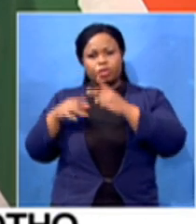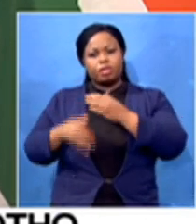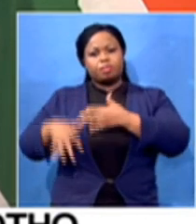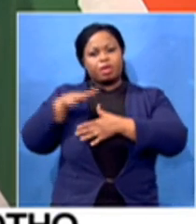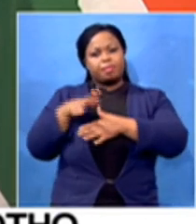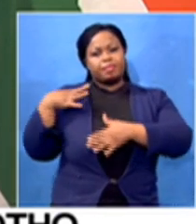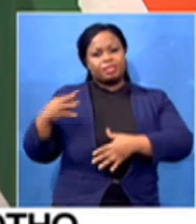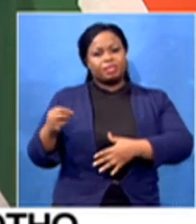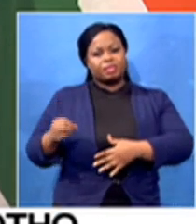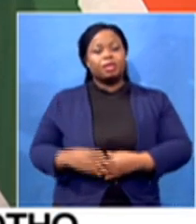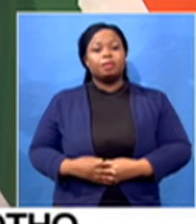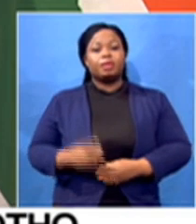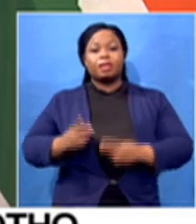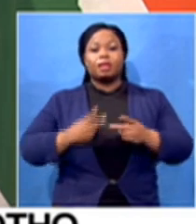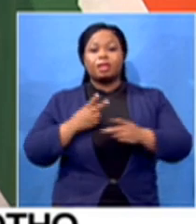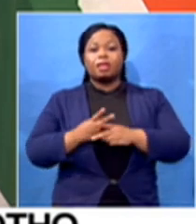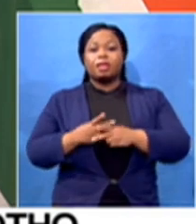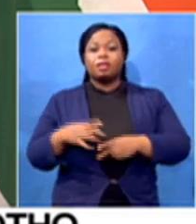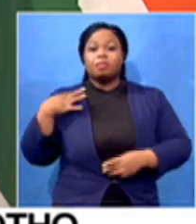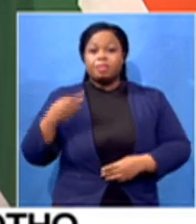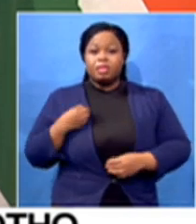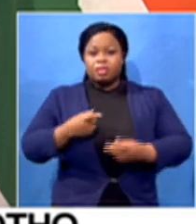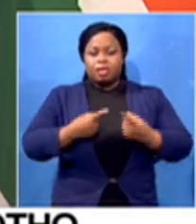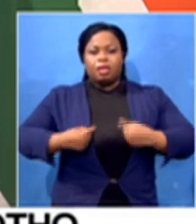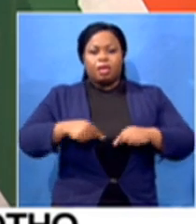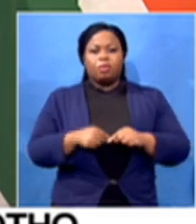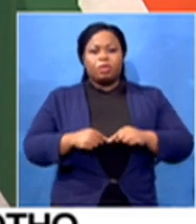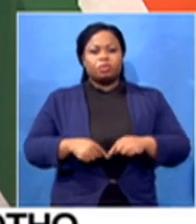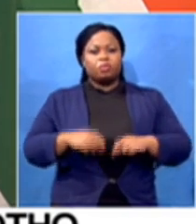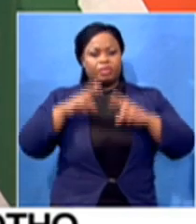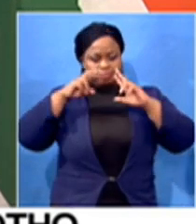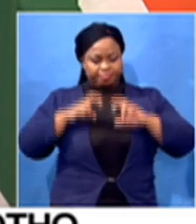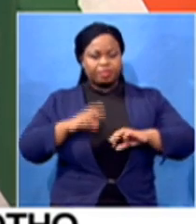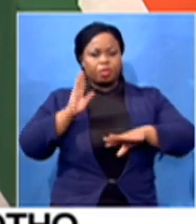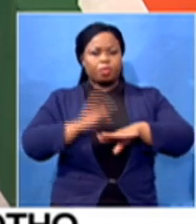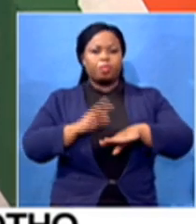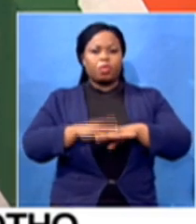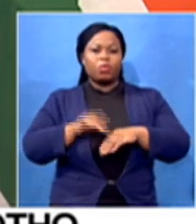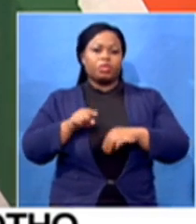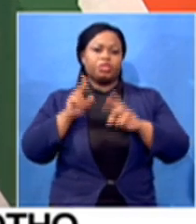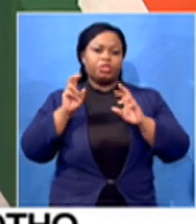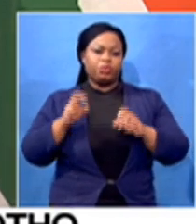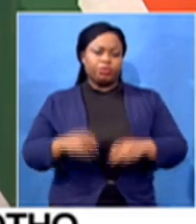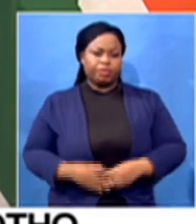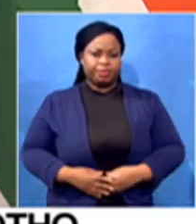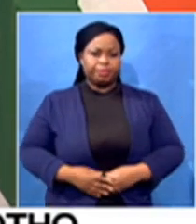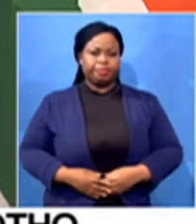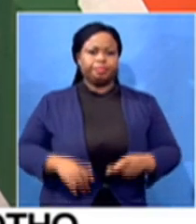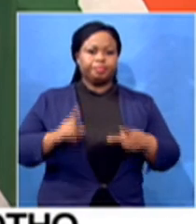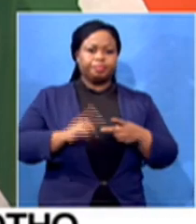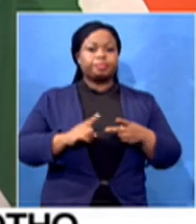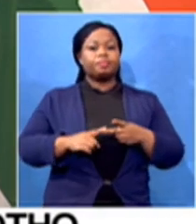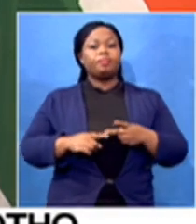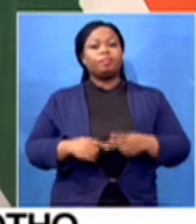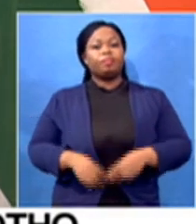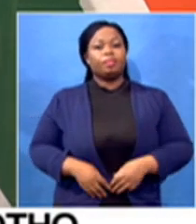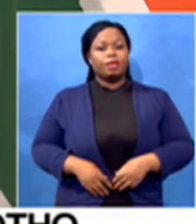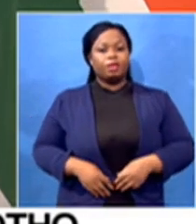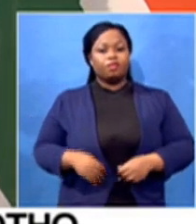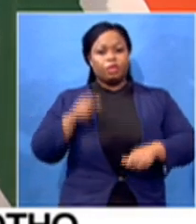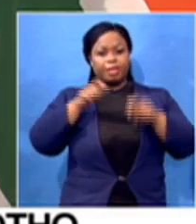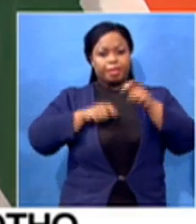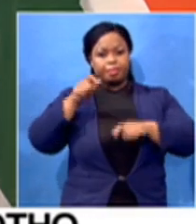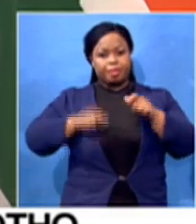And our ministers are going to be looking at precisely some of these issues. On the issue of the movement of